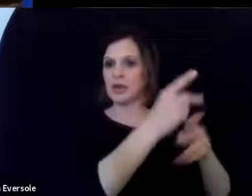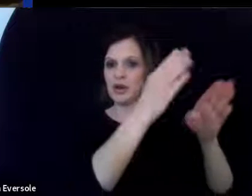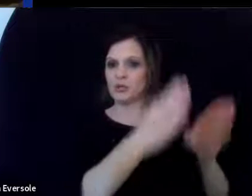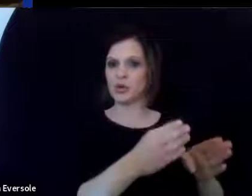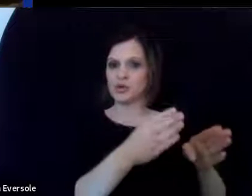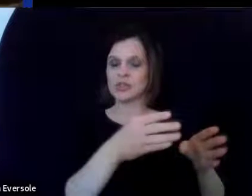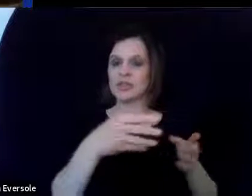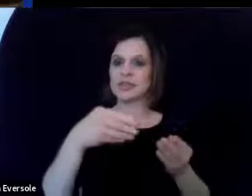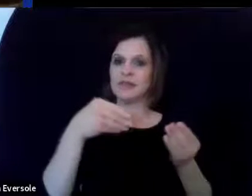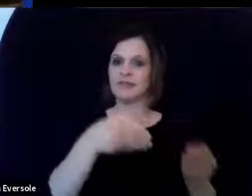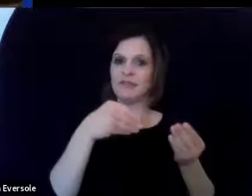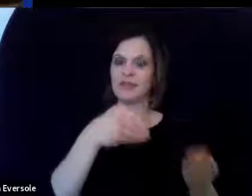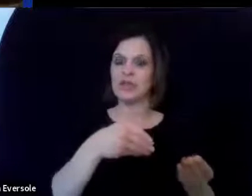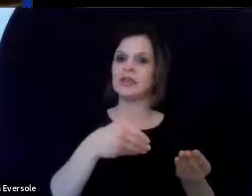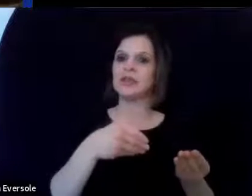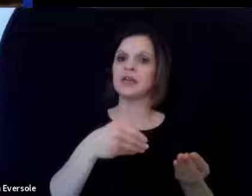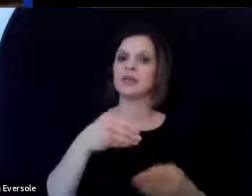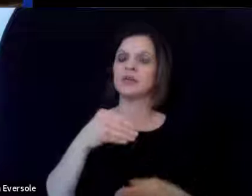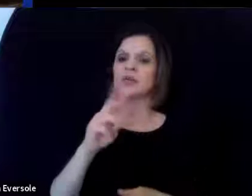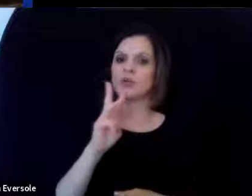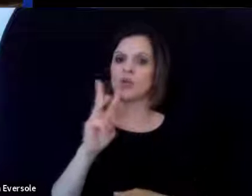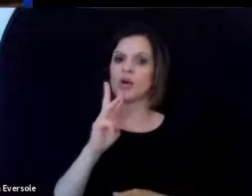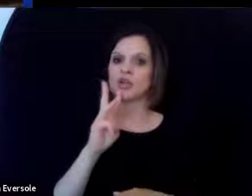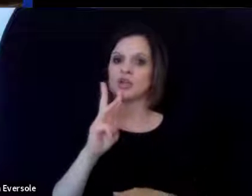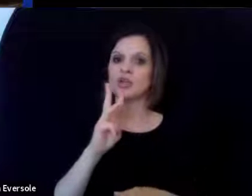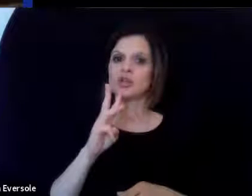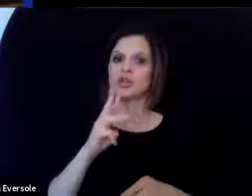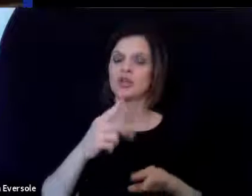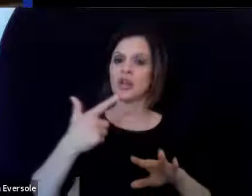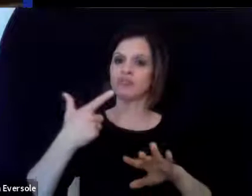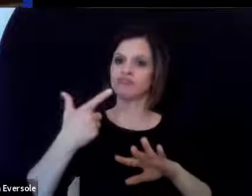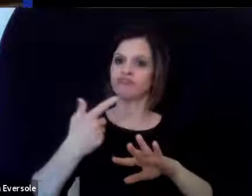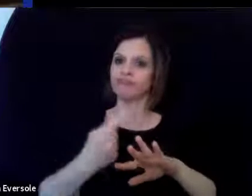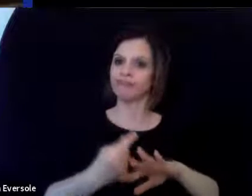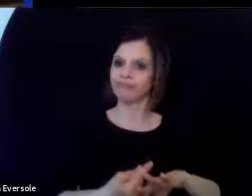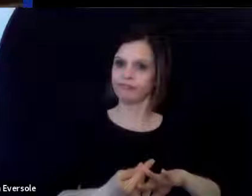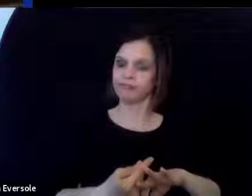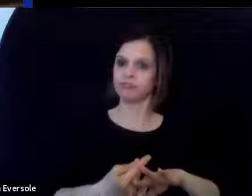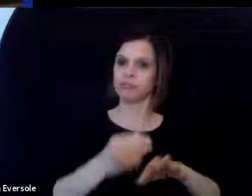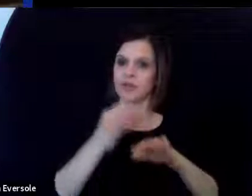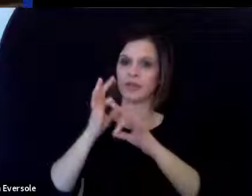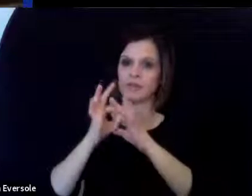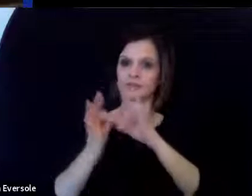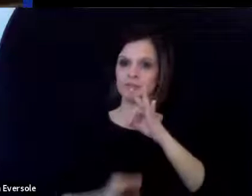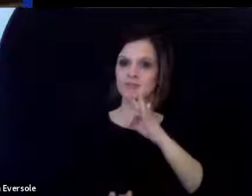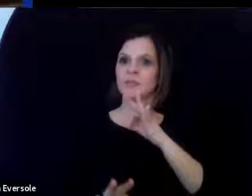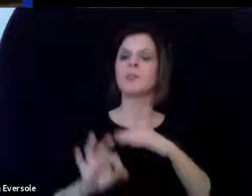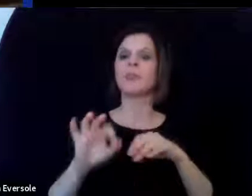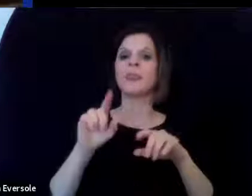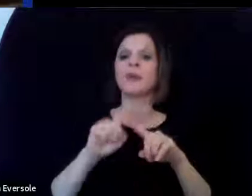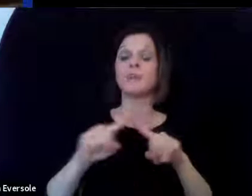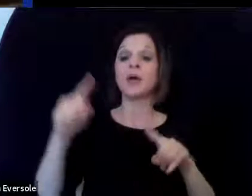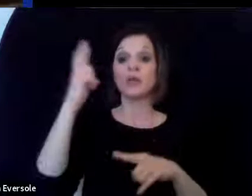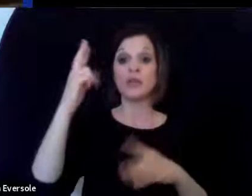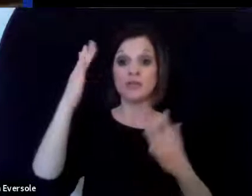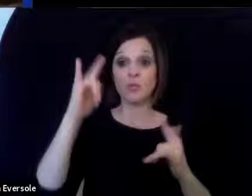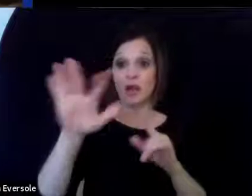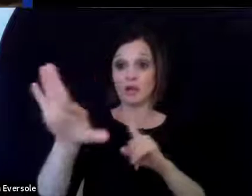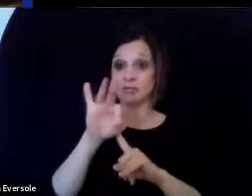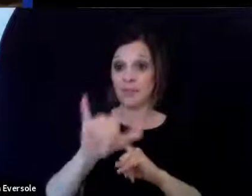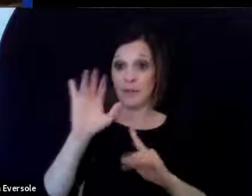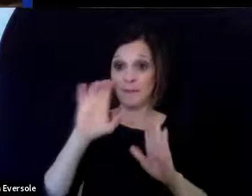feeding water into a syringe that's going into her tube right now. But the reason Megan and I chose this